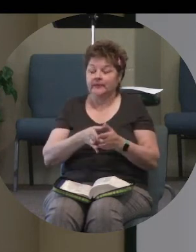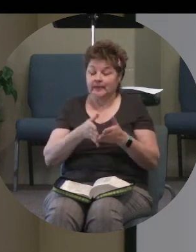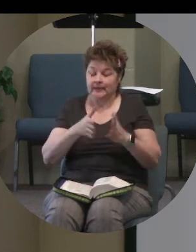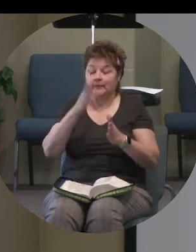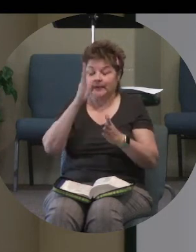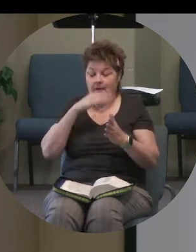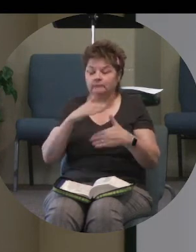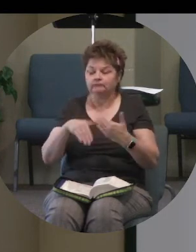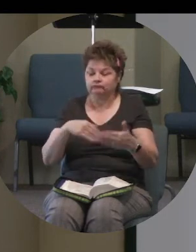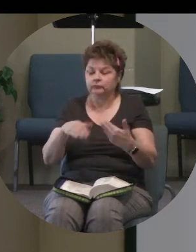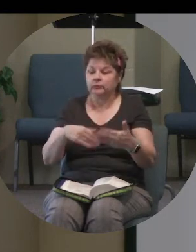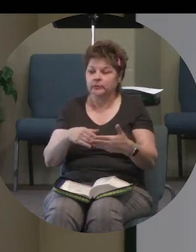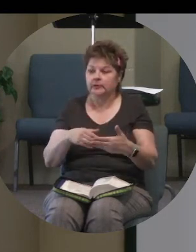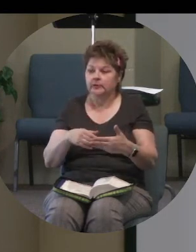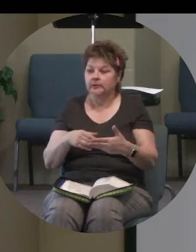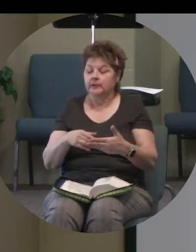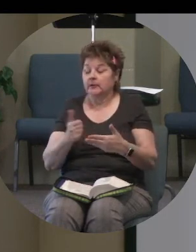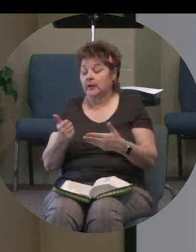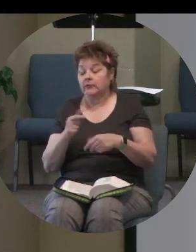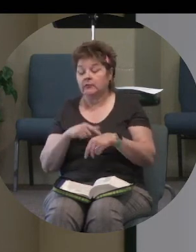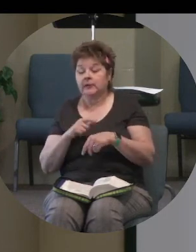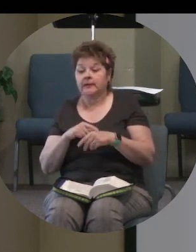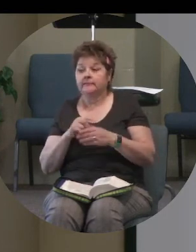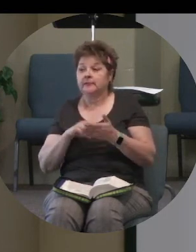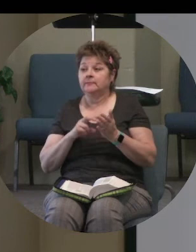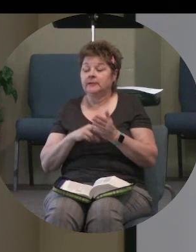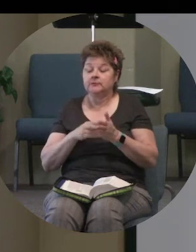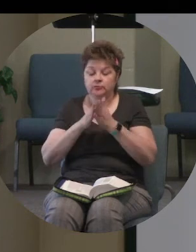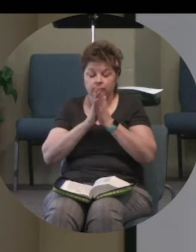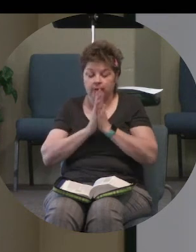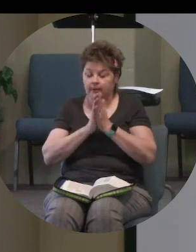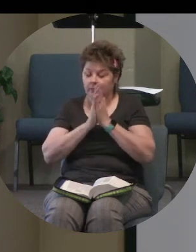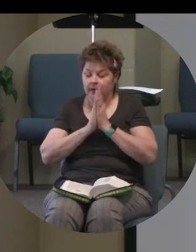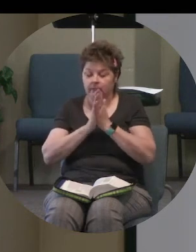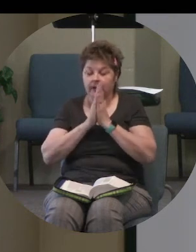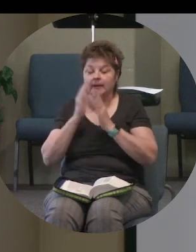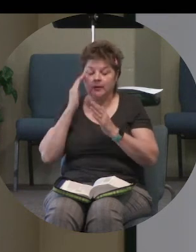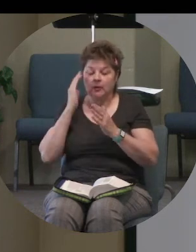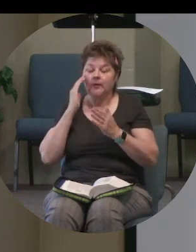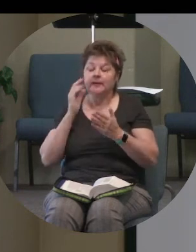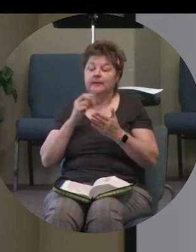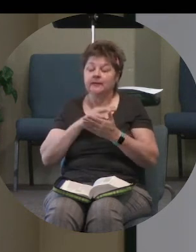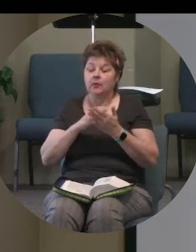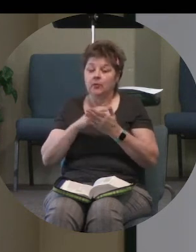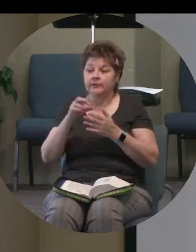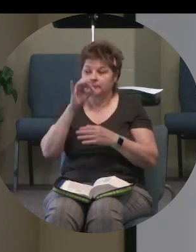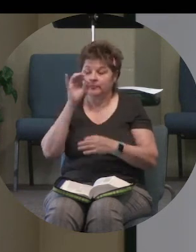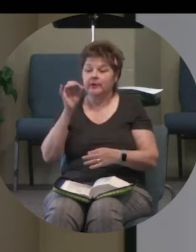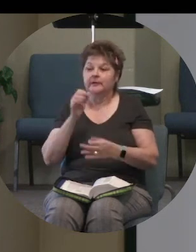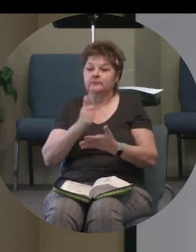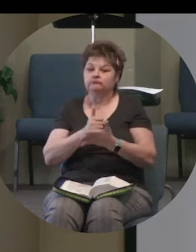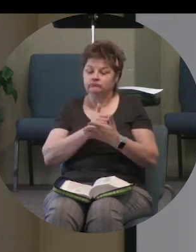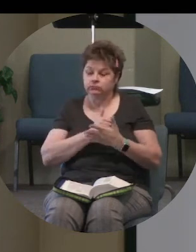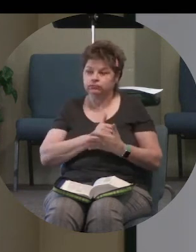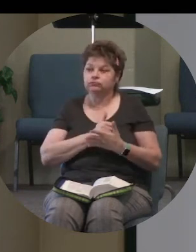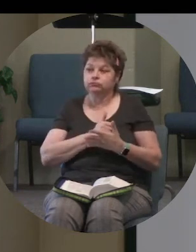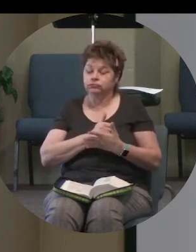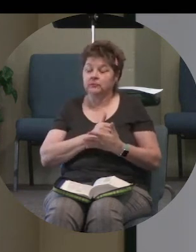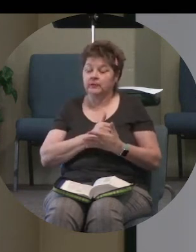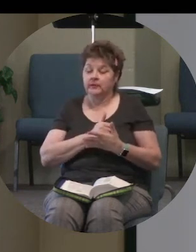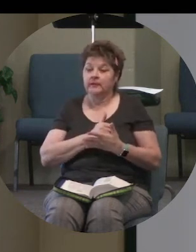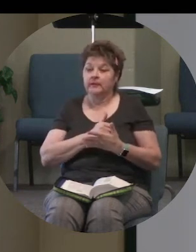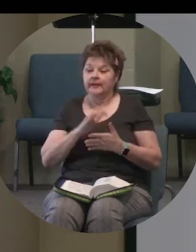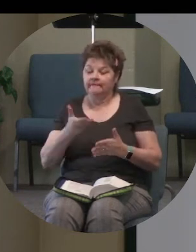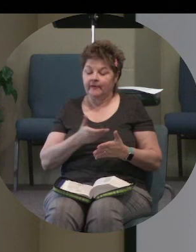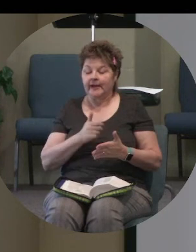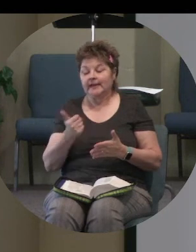means simply just praying, knowing that the Spirit is interceding on our behalf, inviting other people into that. So